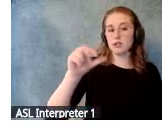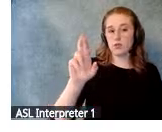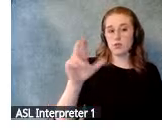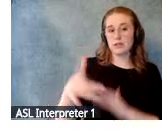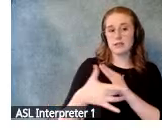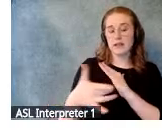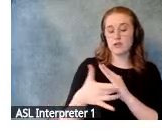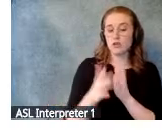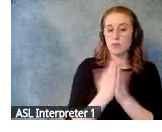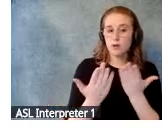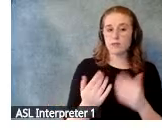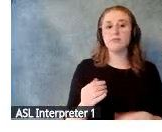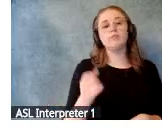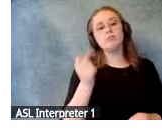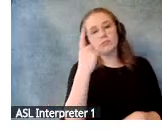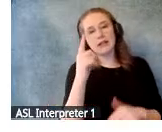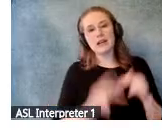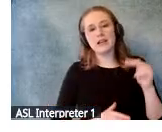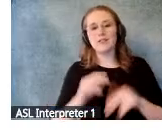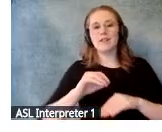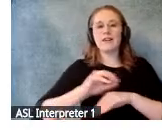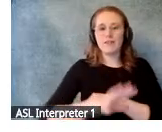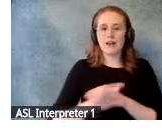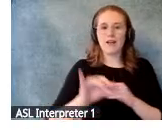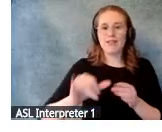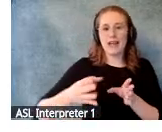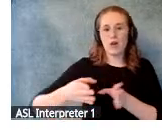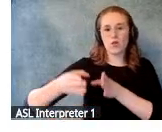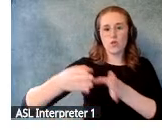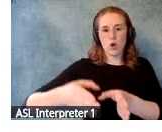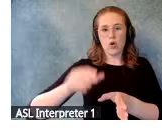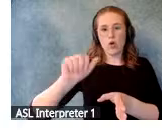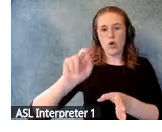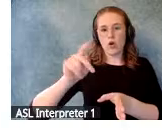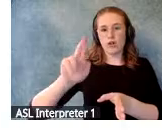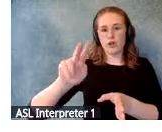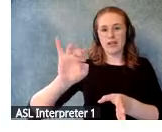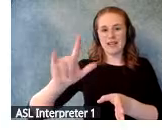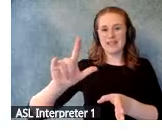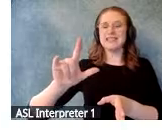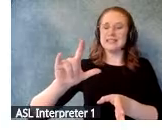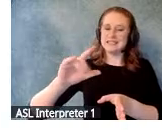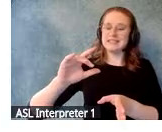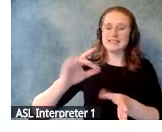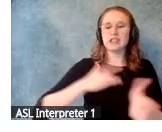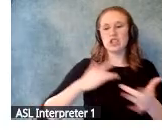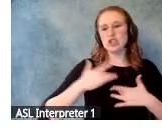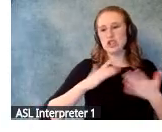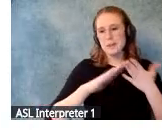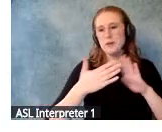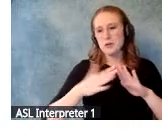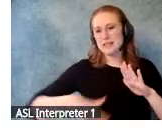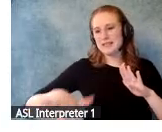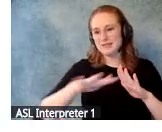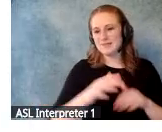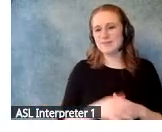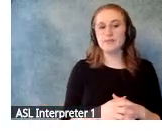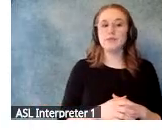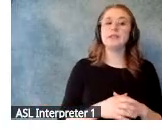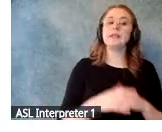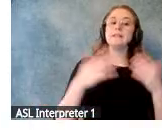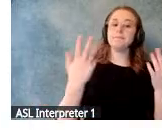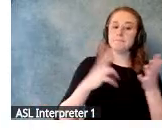we understand that construction effects along the Arthur Kill Road are a community concern. As such,